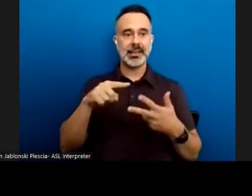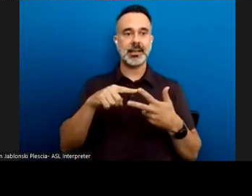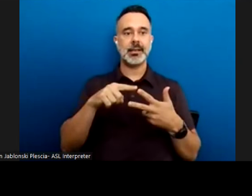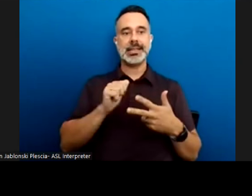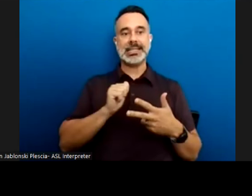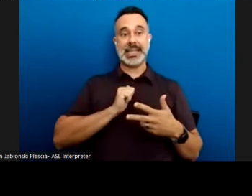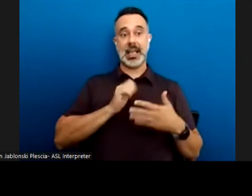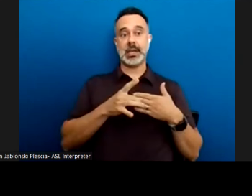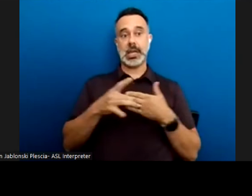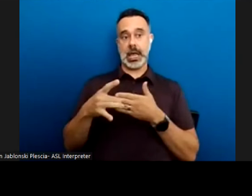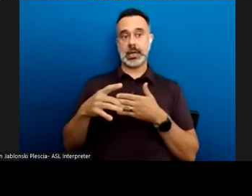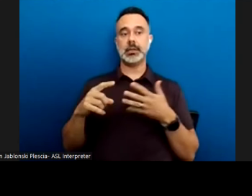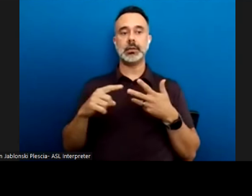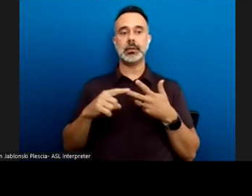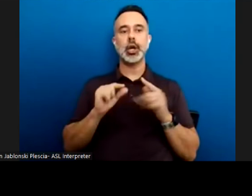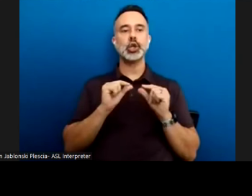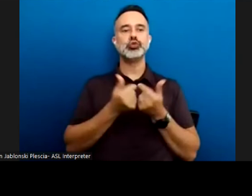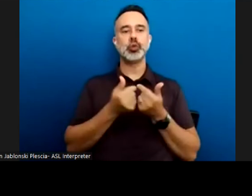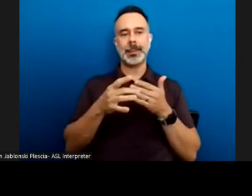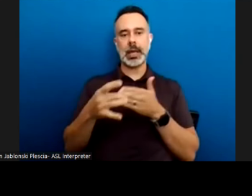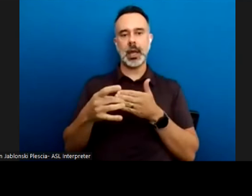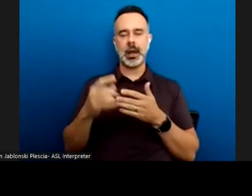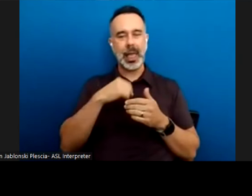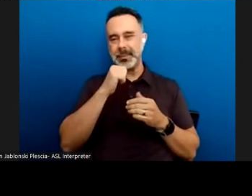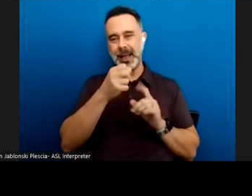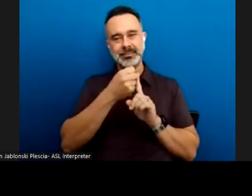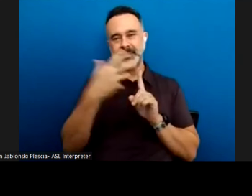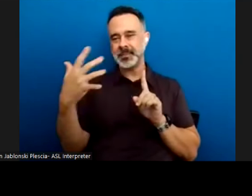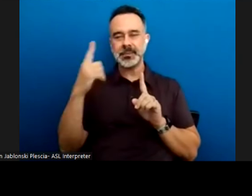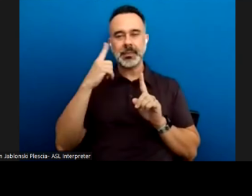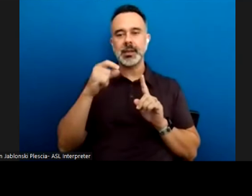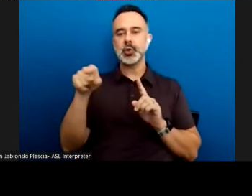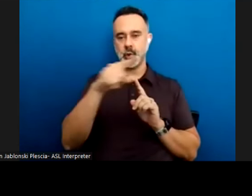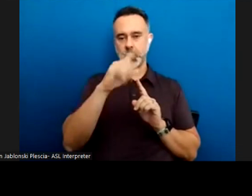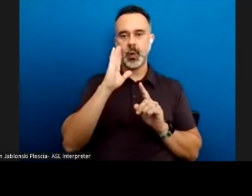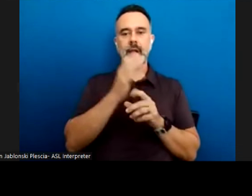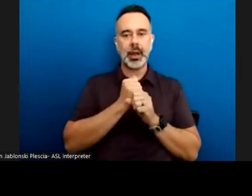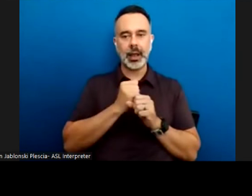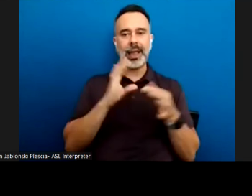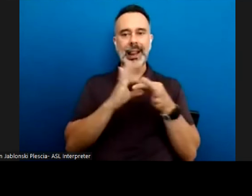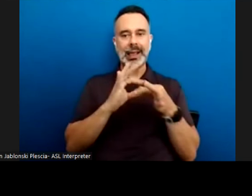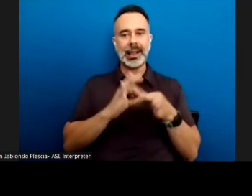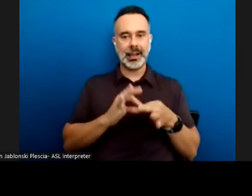into those in any detail because you will get all of the links to all of